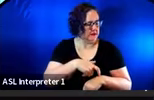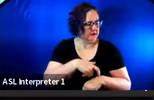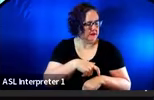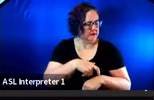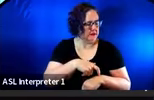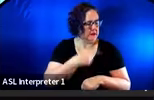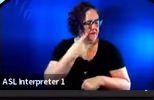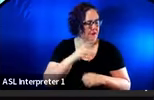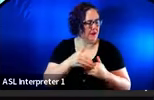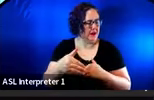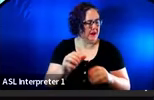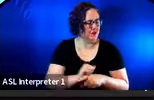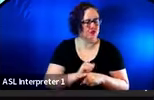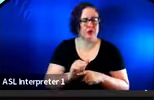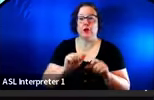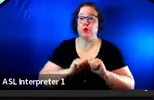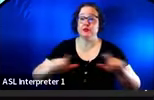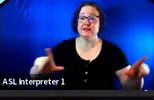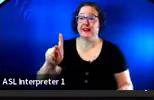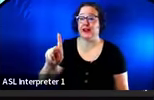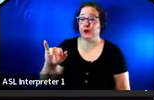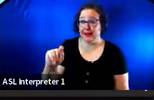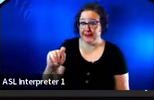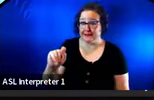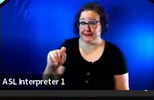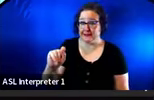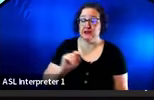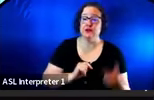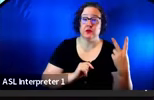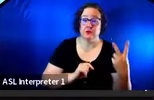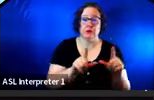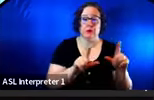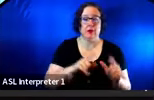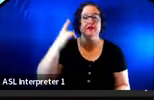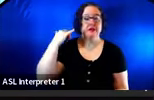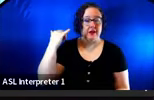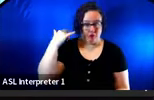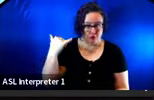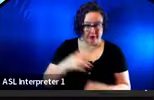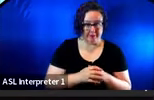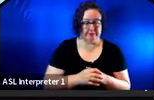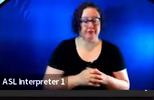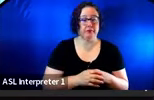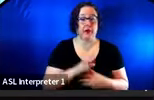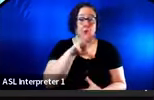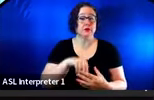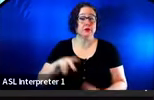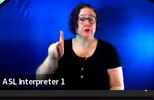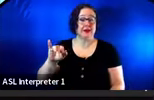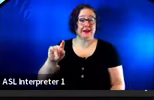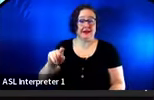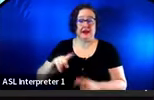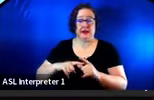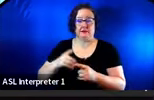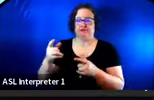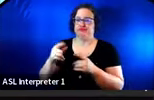but we'll be sending out kits, so to speak, to those two locations in California. What's included in the kits are a